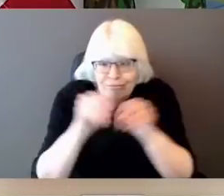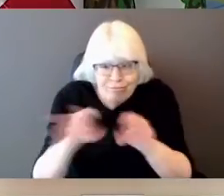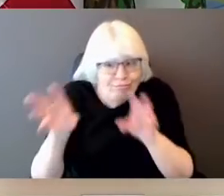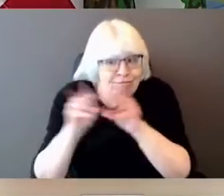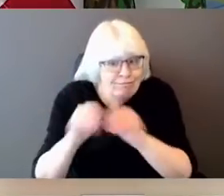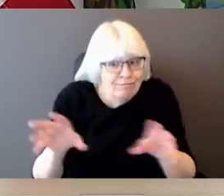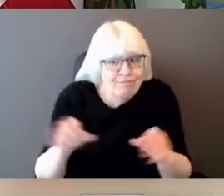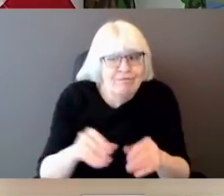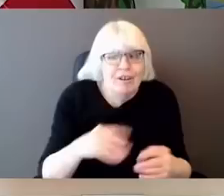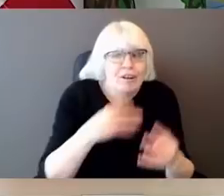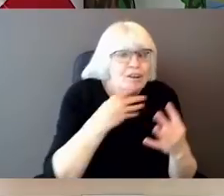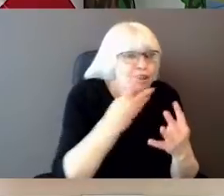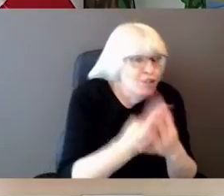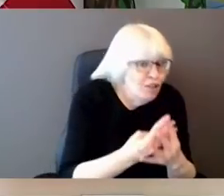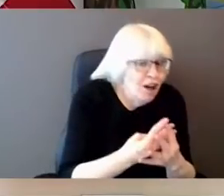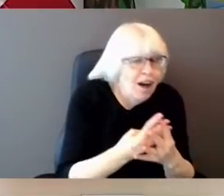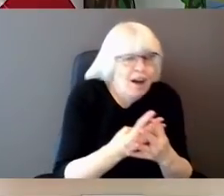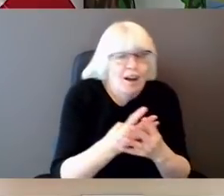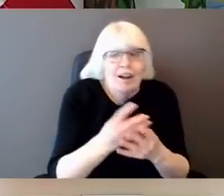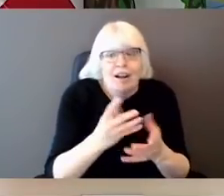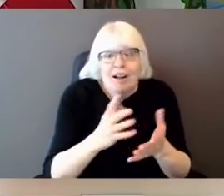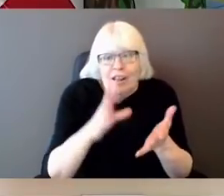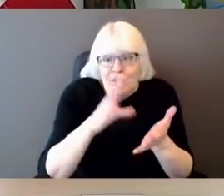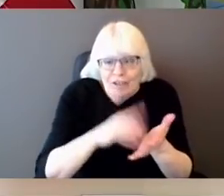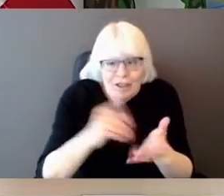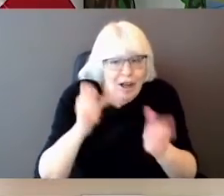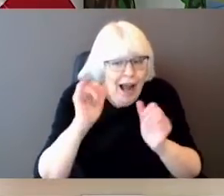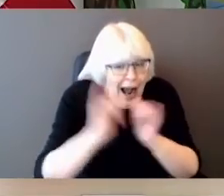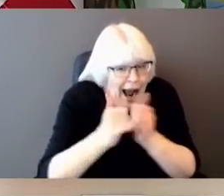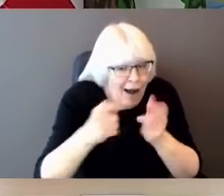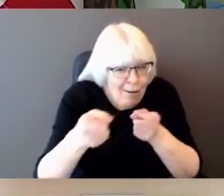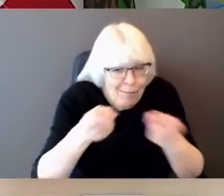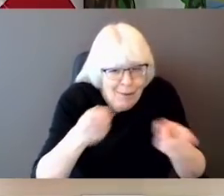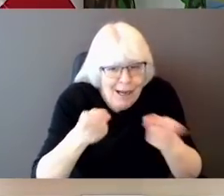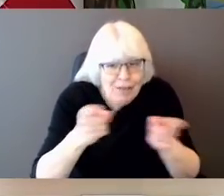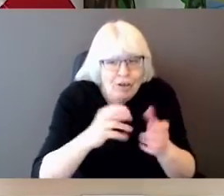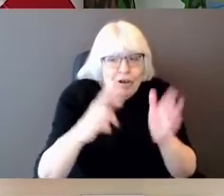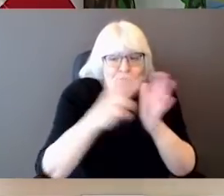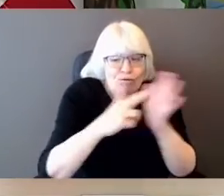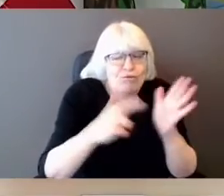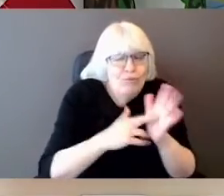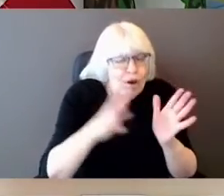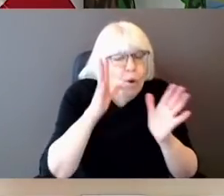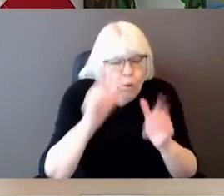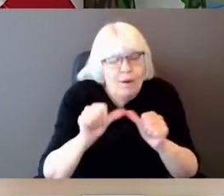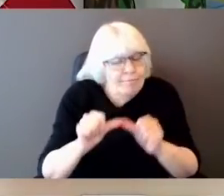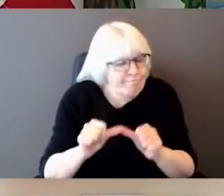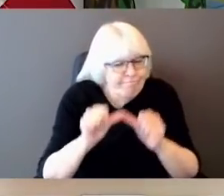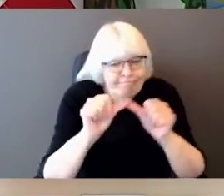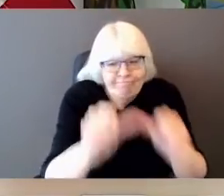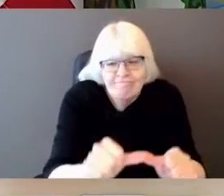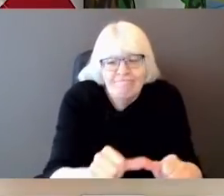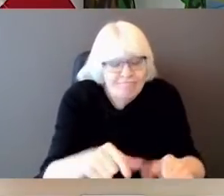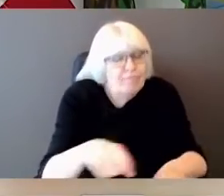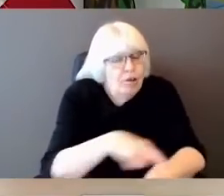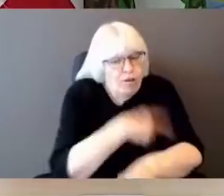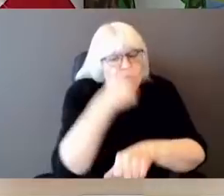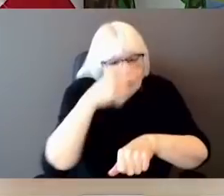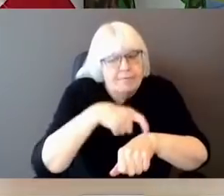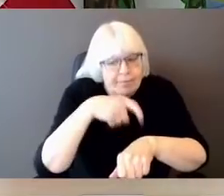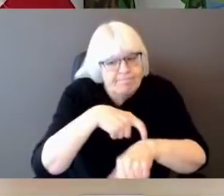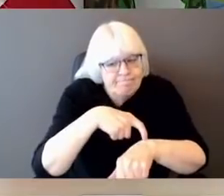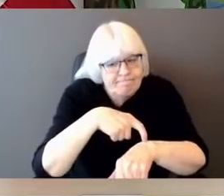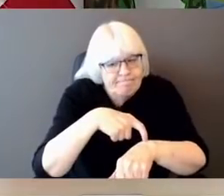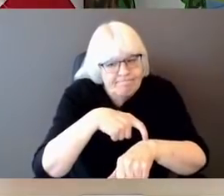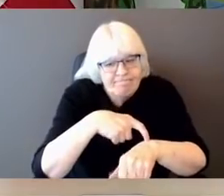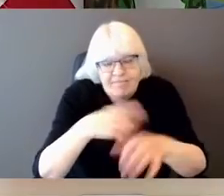be present for a long time, and they'll be really important. And they'll be things that we've